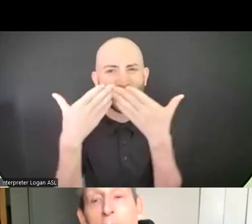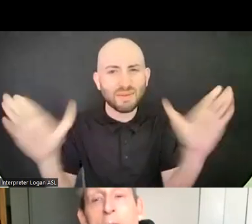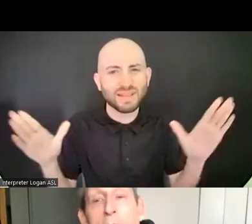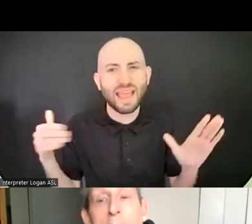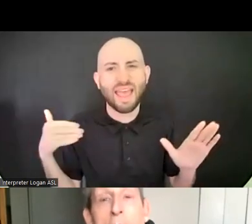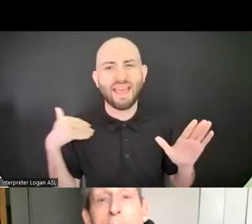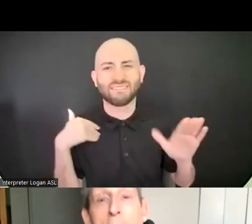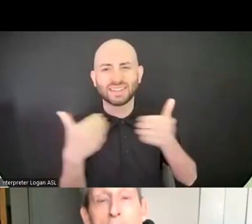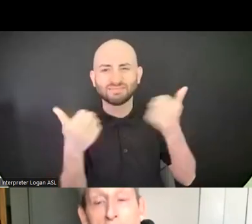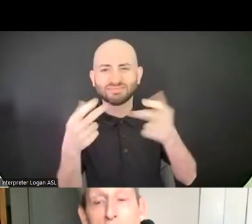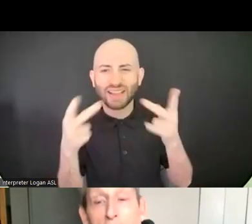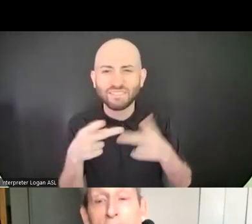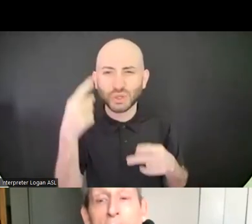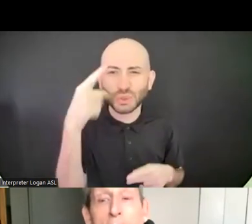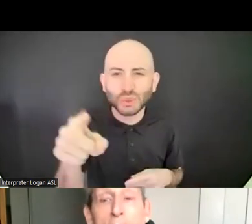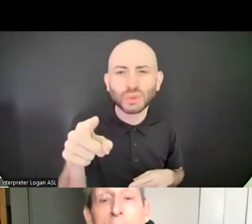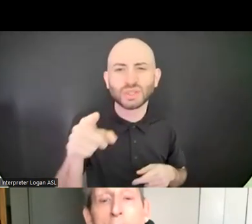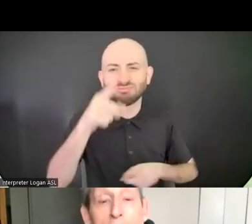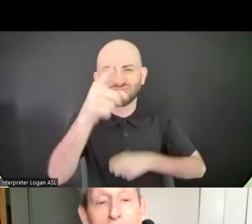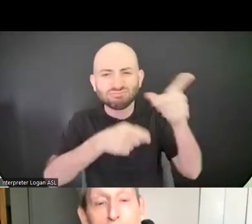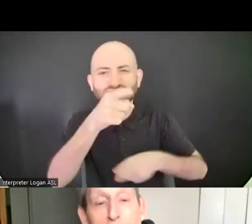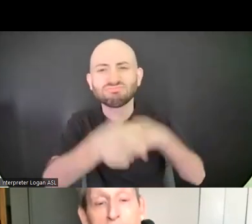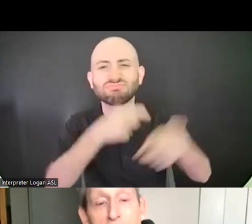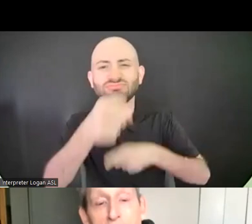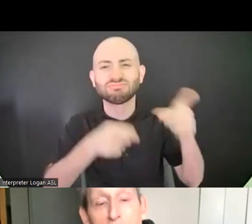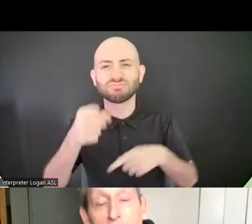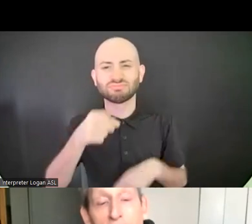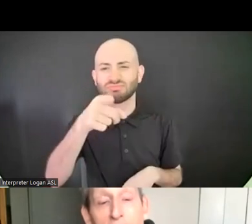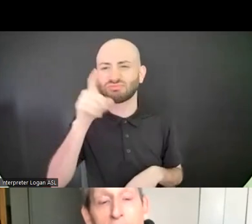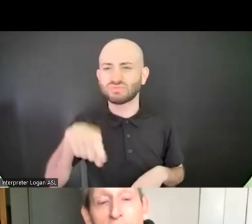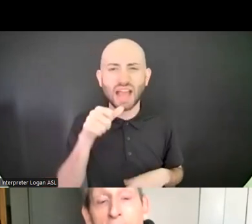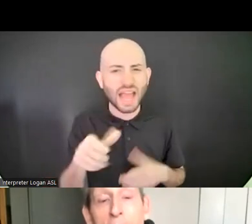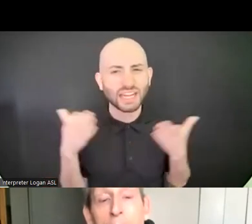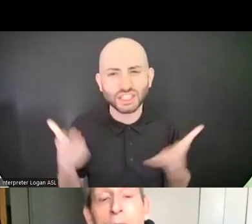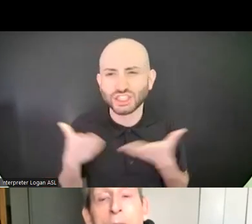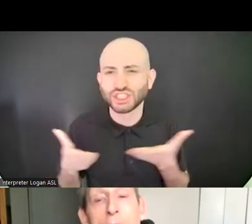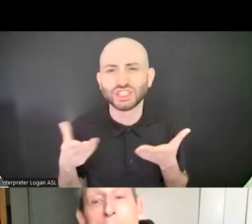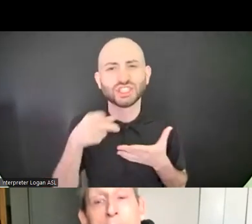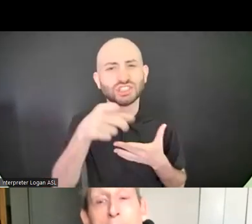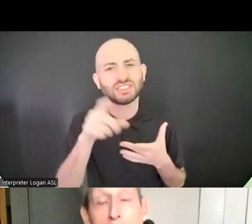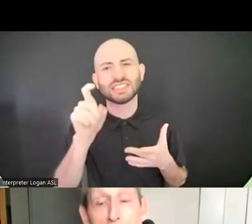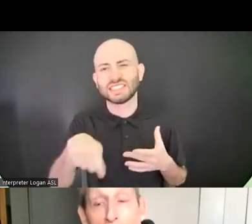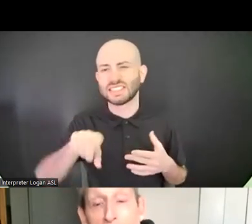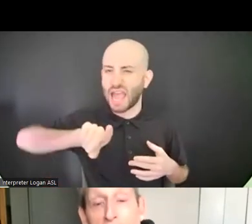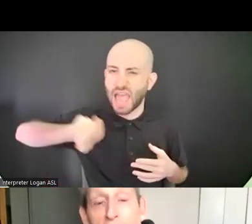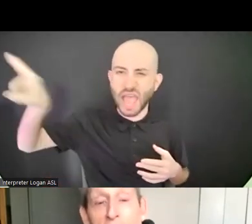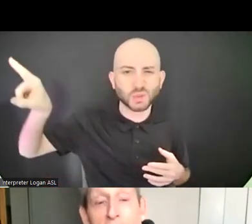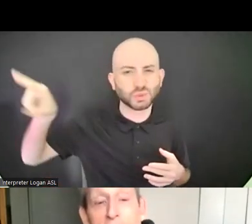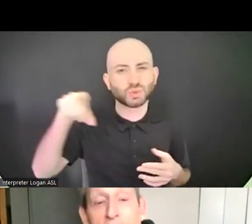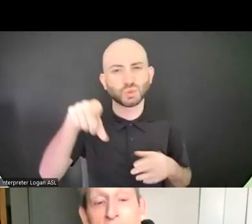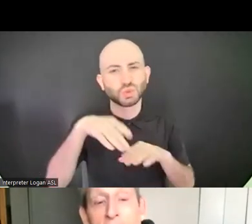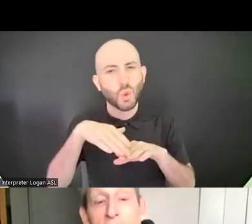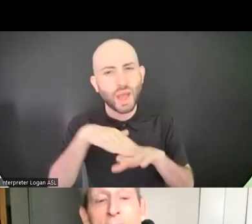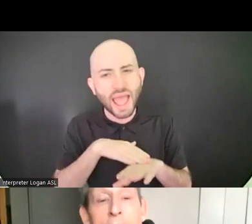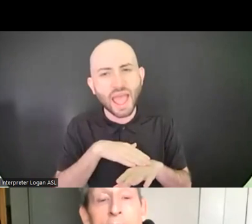you you shouldn't be on this bus you're slowing everyone down the driver did not